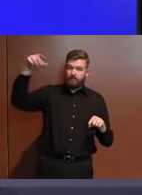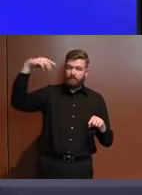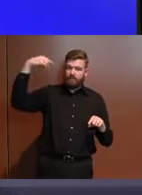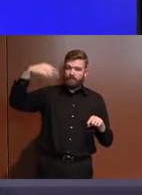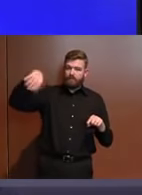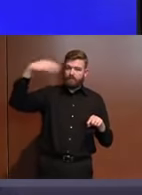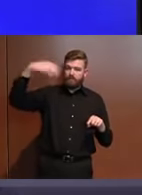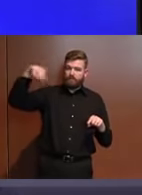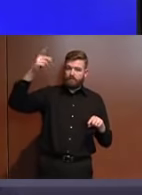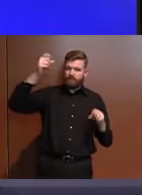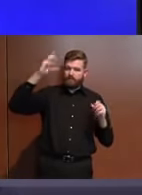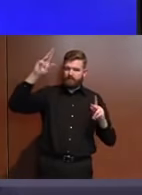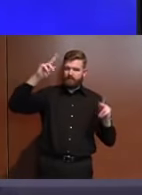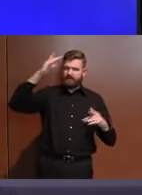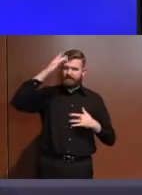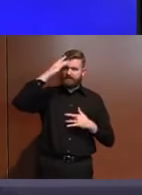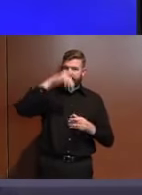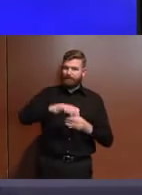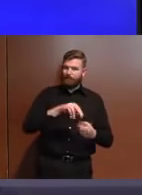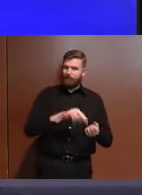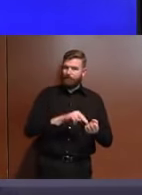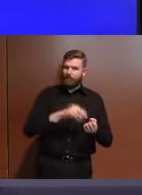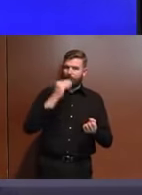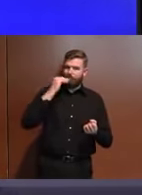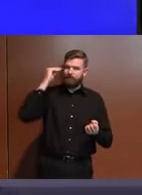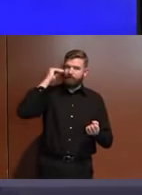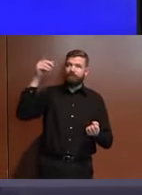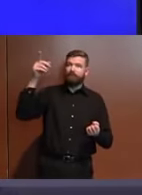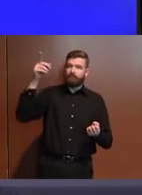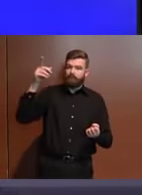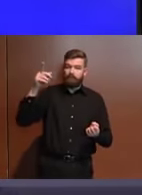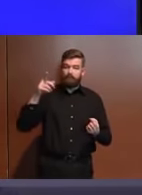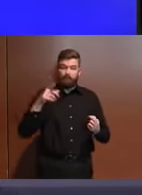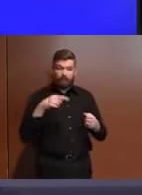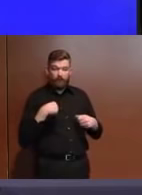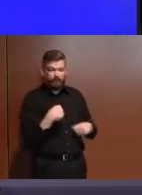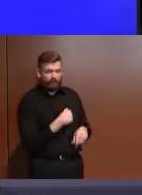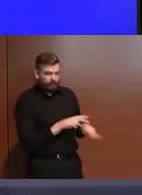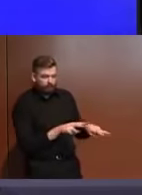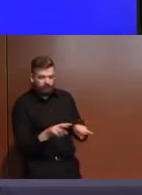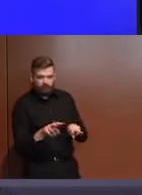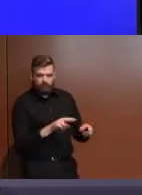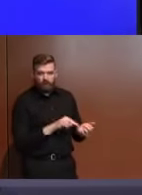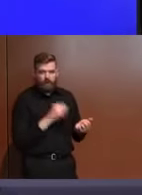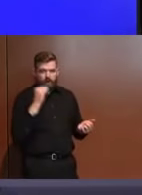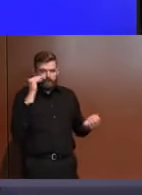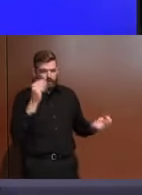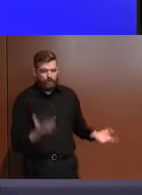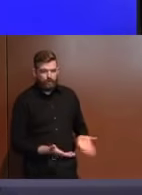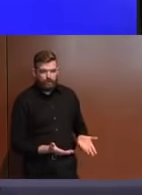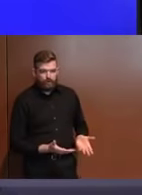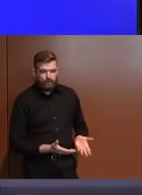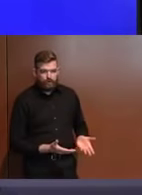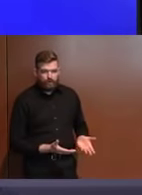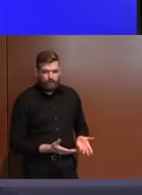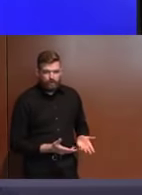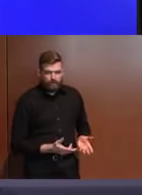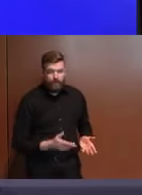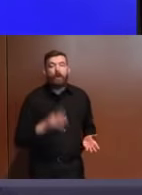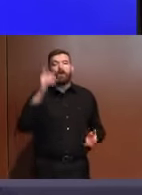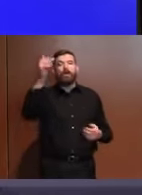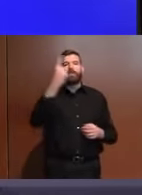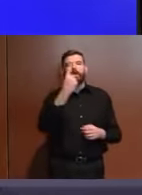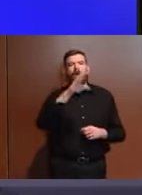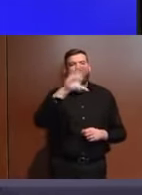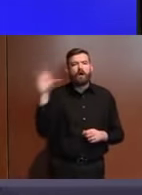illness and death. Right? And lastly, completely unrelated. Forgive me. I think I left off Ralph Lauren. Patrice